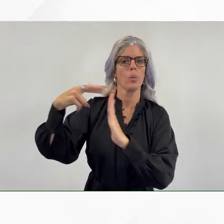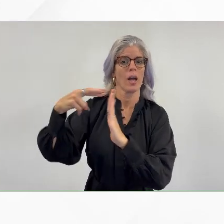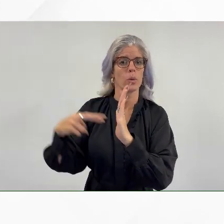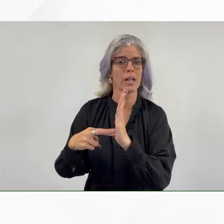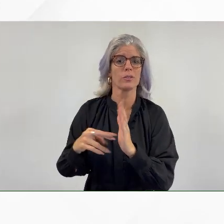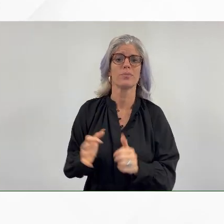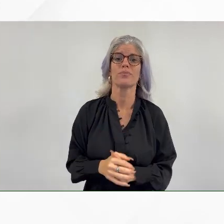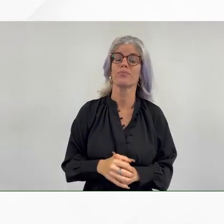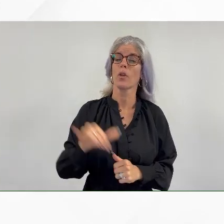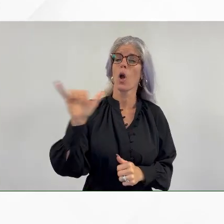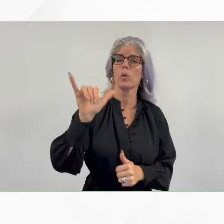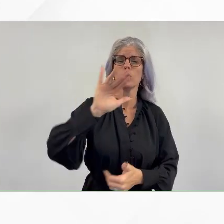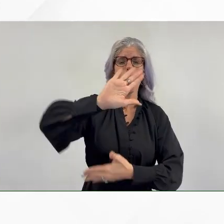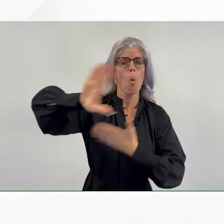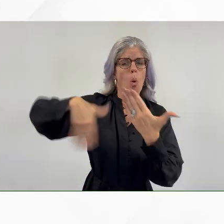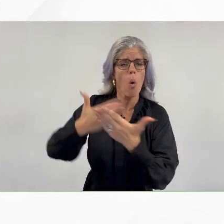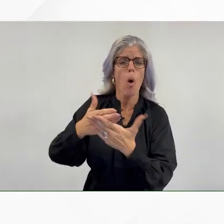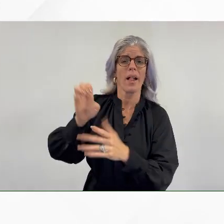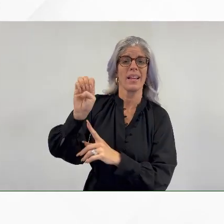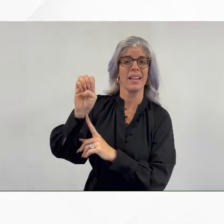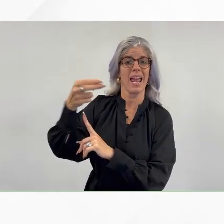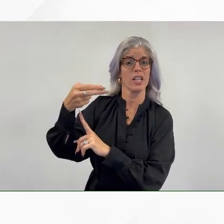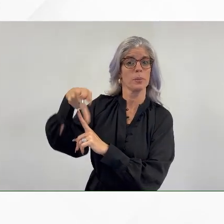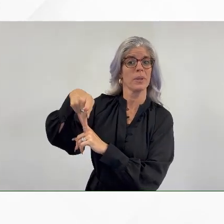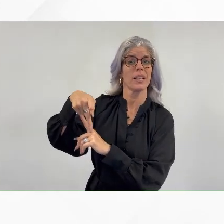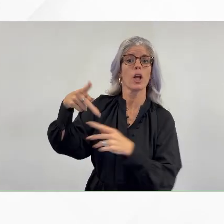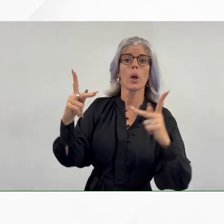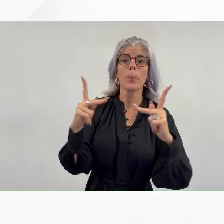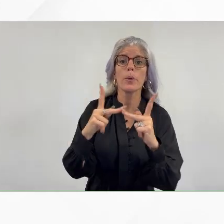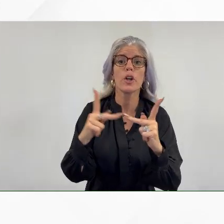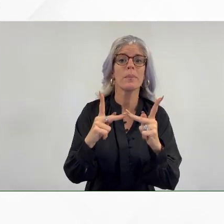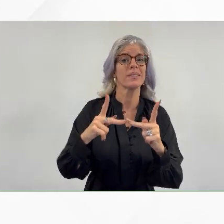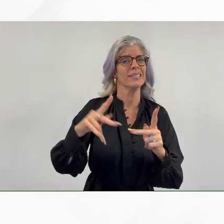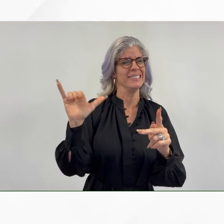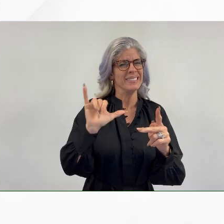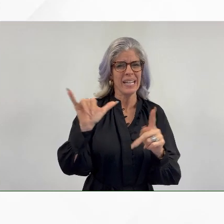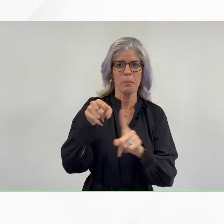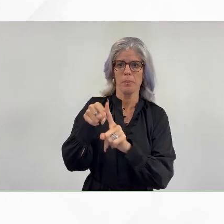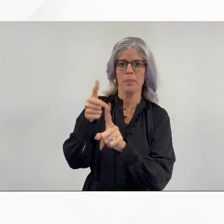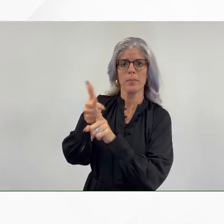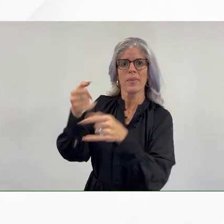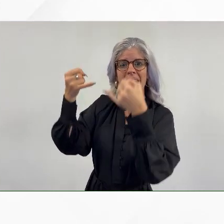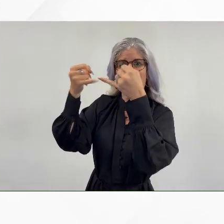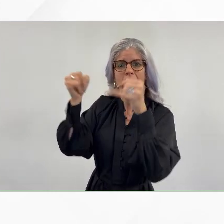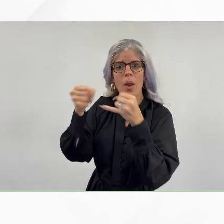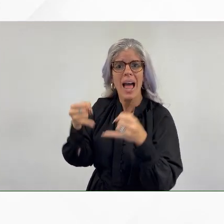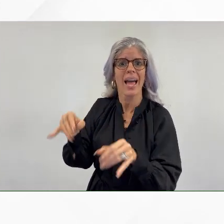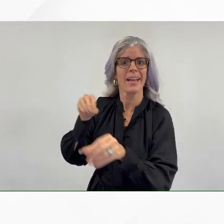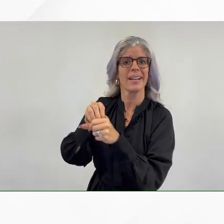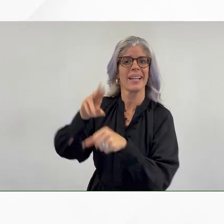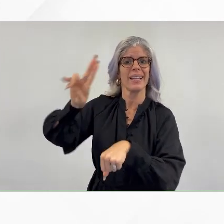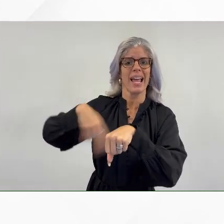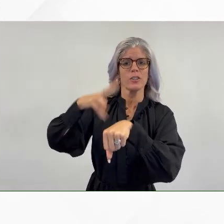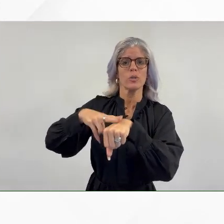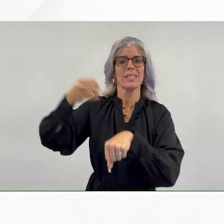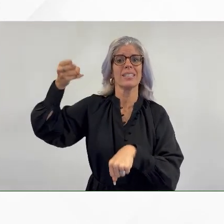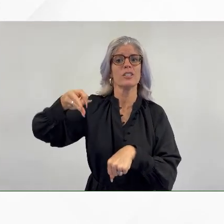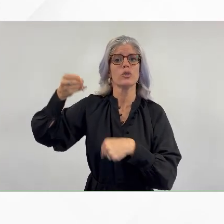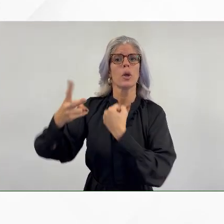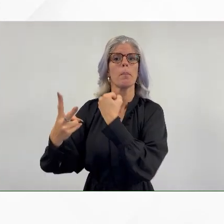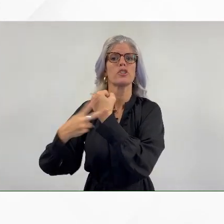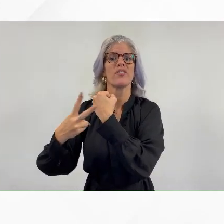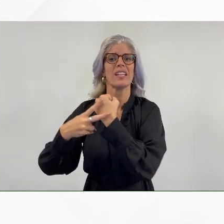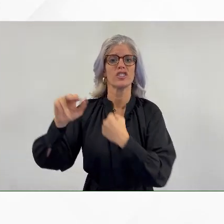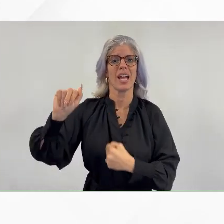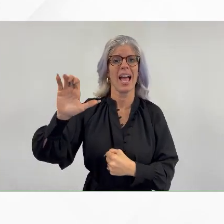Historic Preservation Act, the National Environmental Policy Act, the Endangered Species Act, and so on. And the links to all these